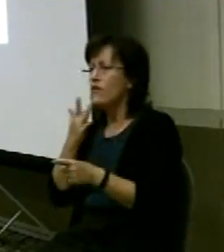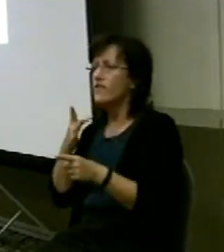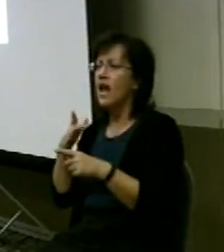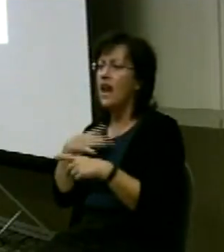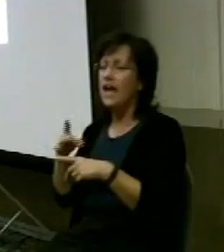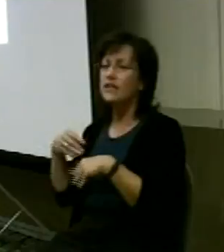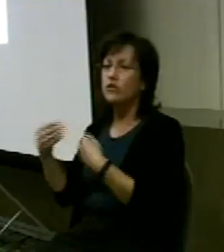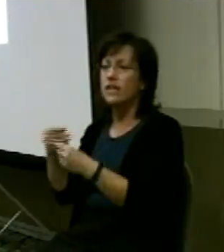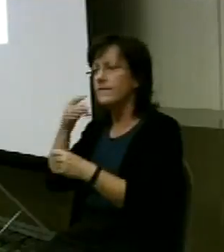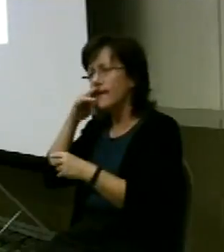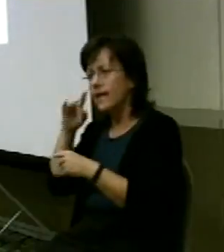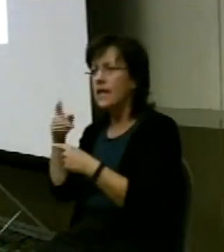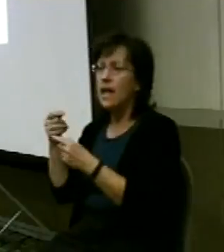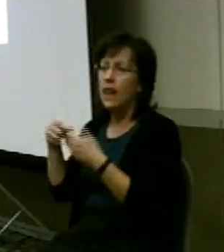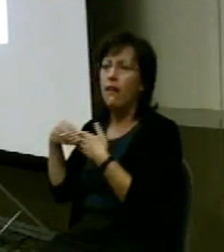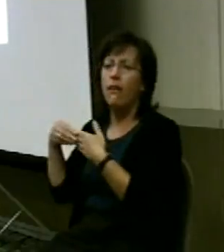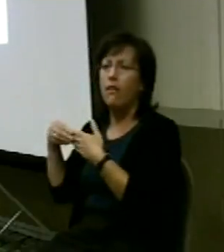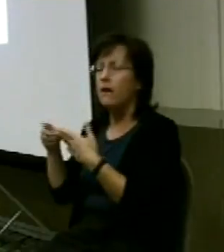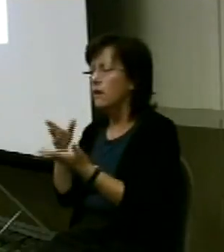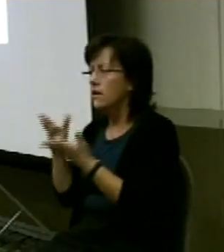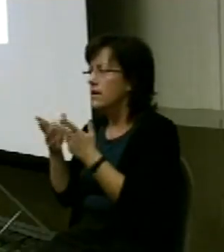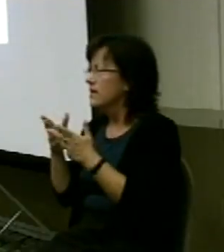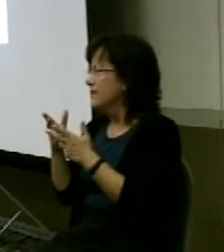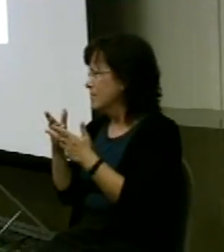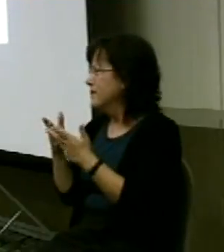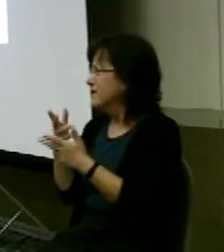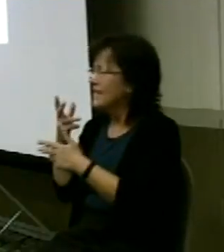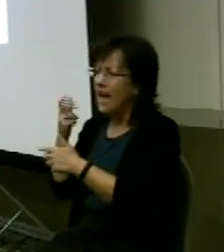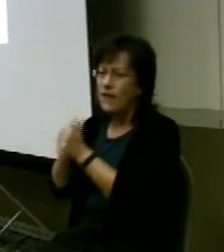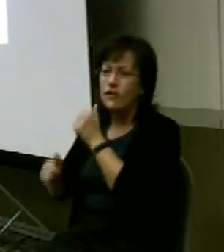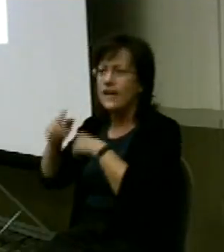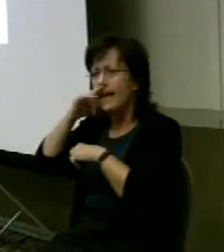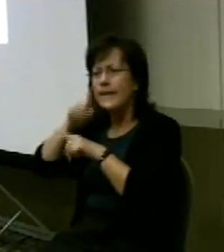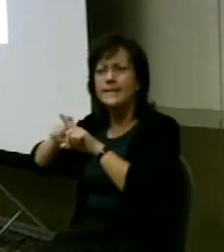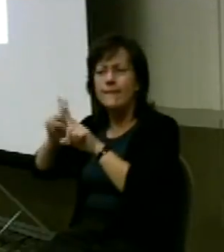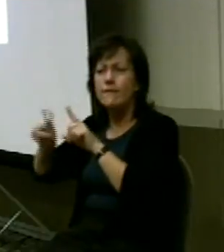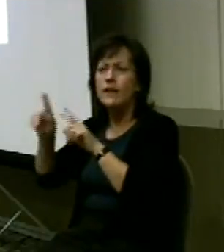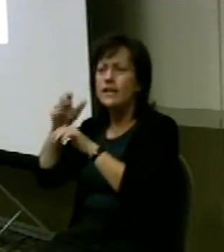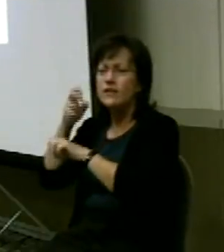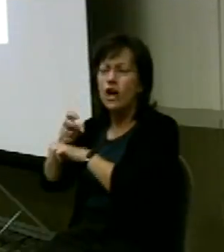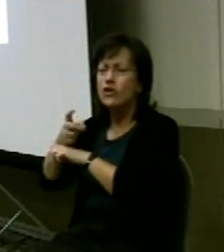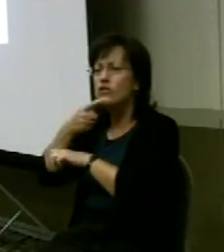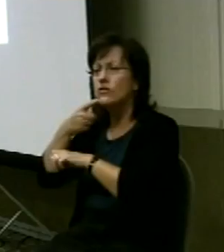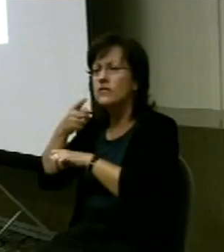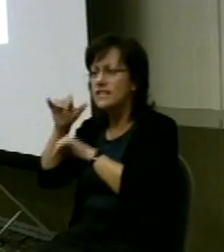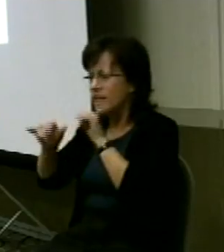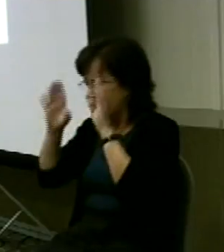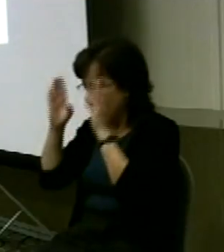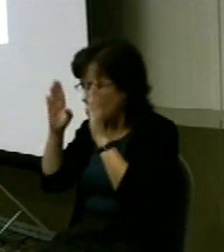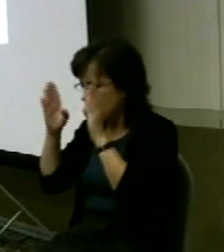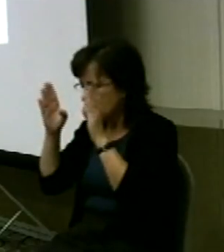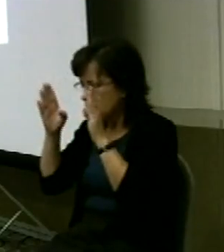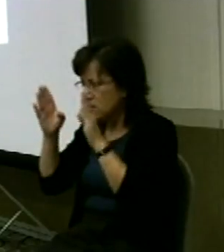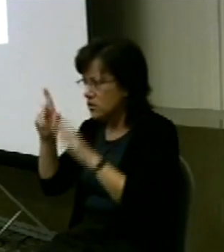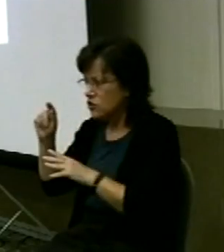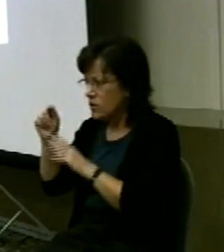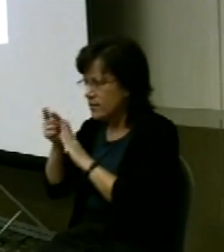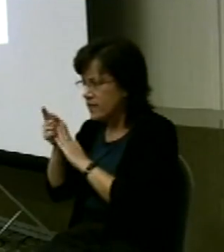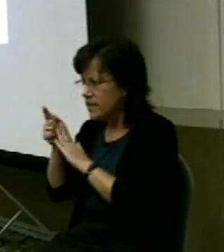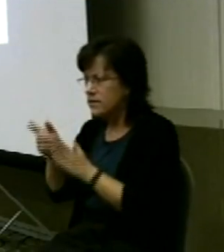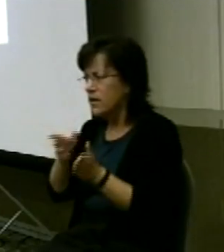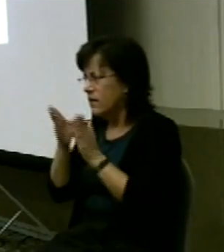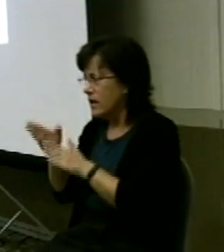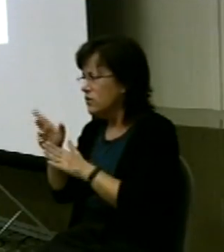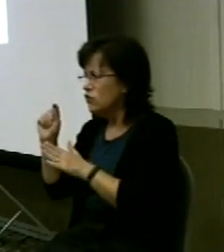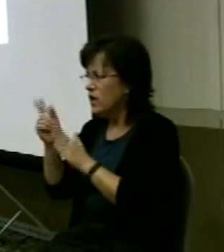because every kid's kind of nature. It's hard to stay focused for 20 minutes and then another 20 minutes and another 20